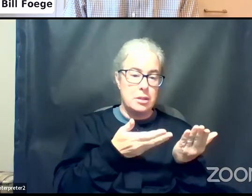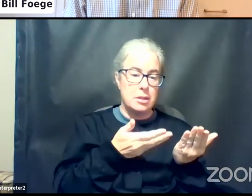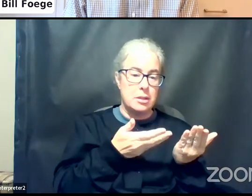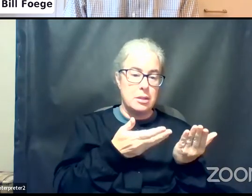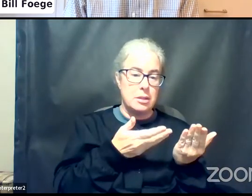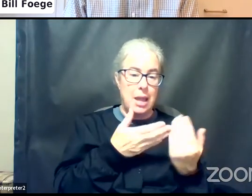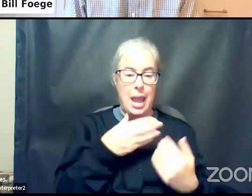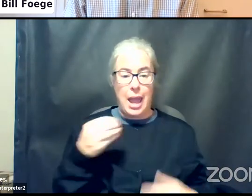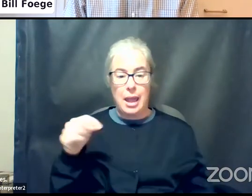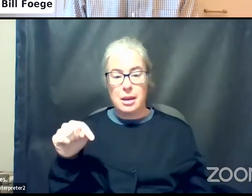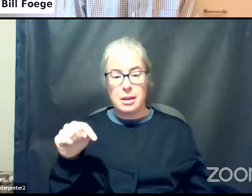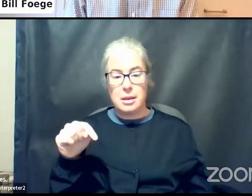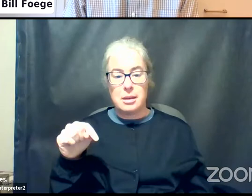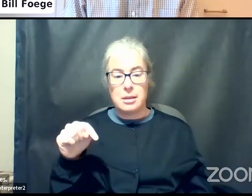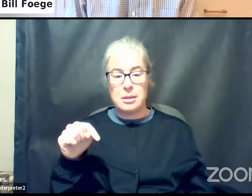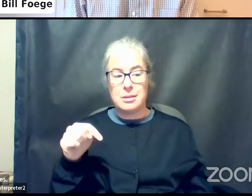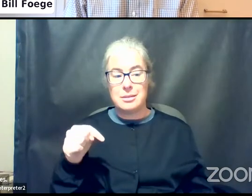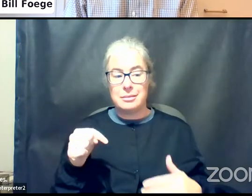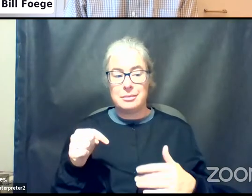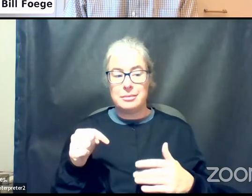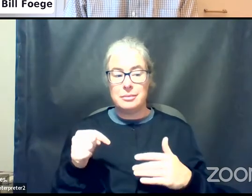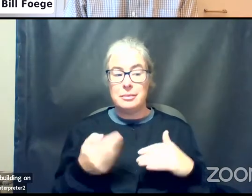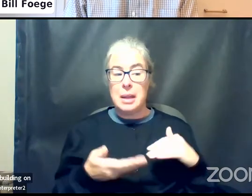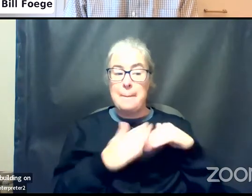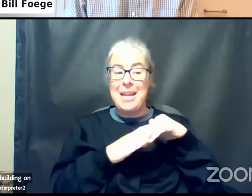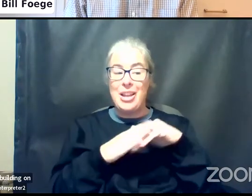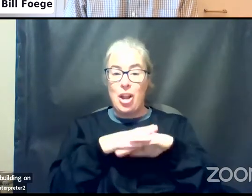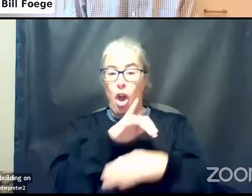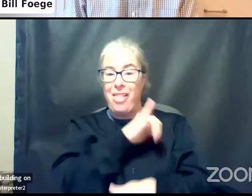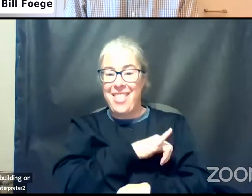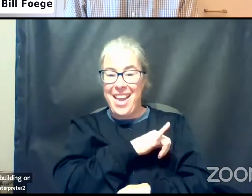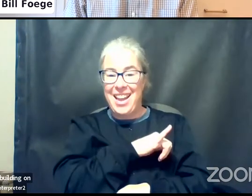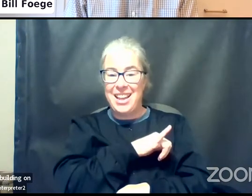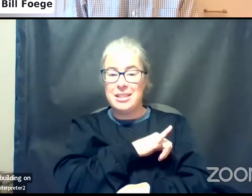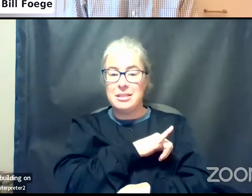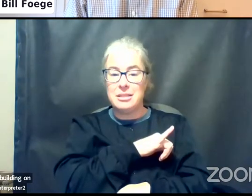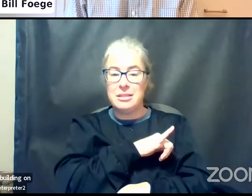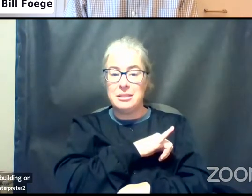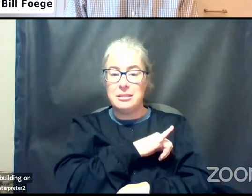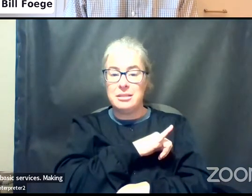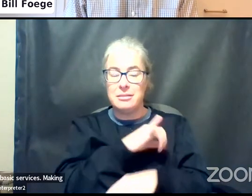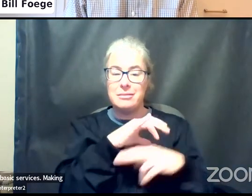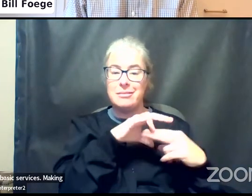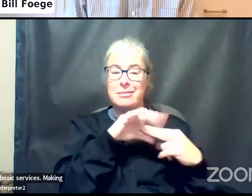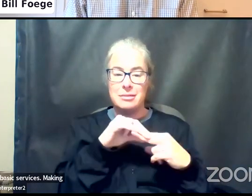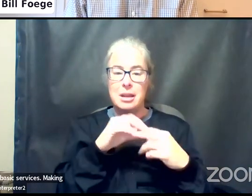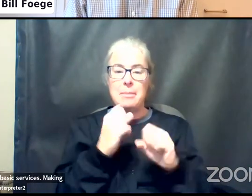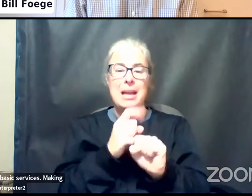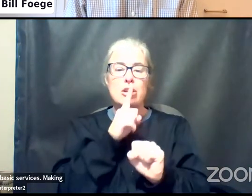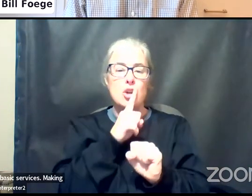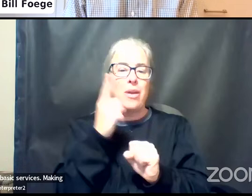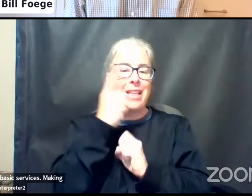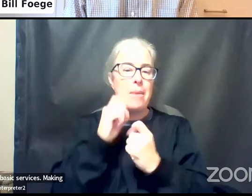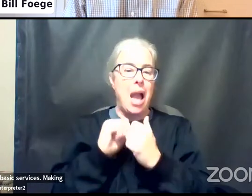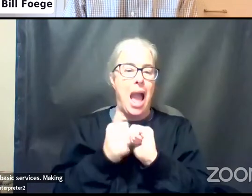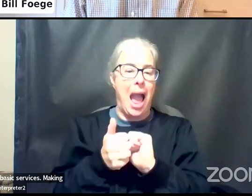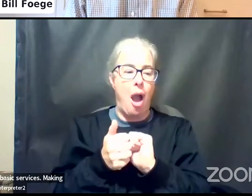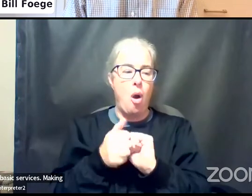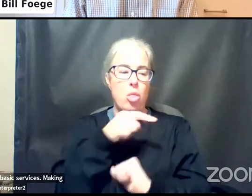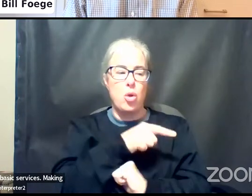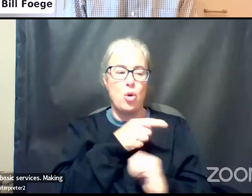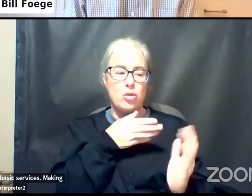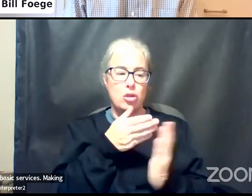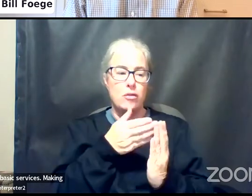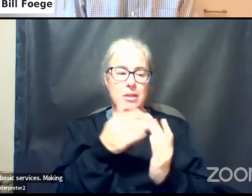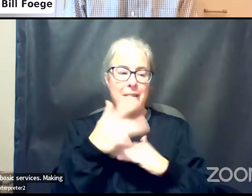and building on basic Services uh making sure that we're thinking about how are those services